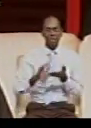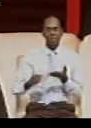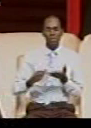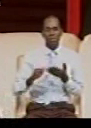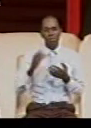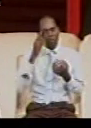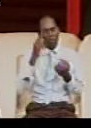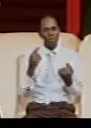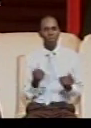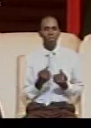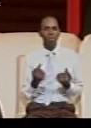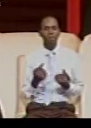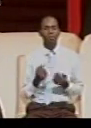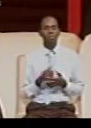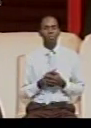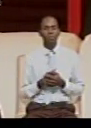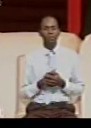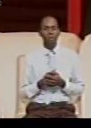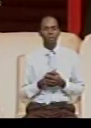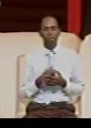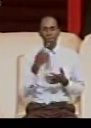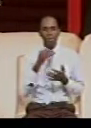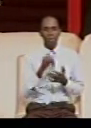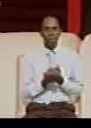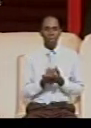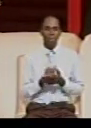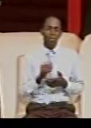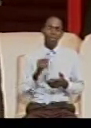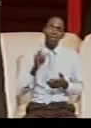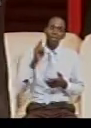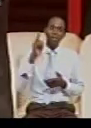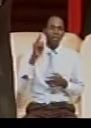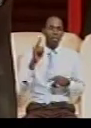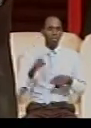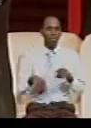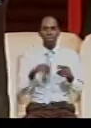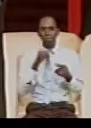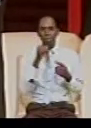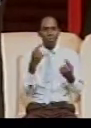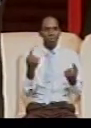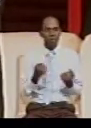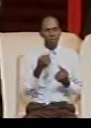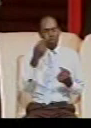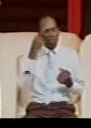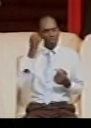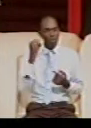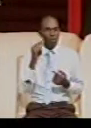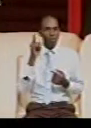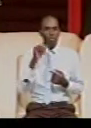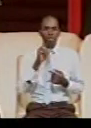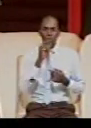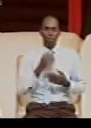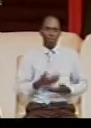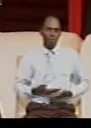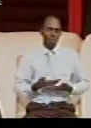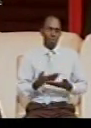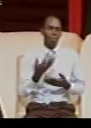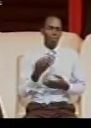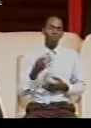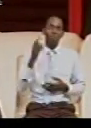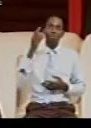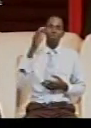born again, he says, he cannot sin because he's born of God. In this,